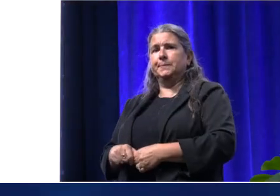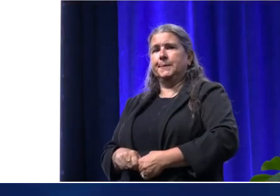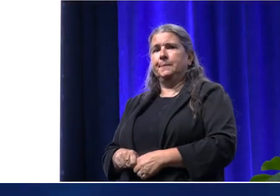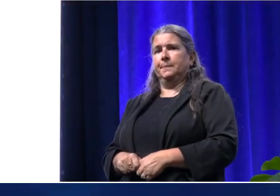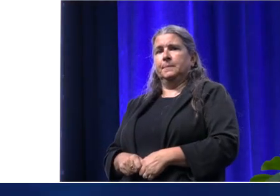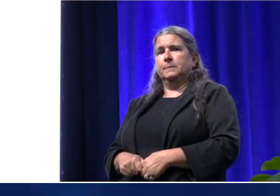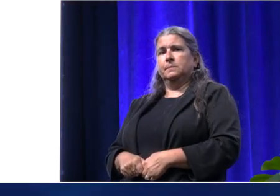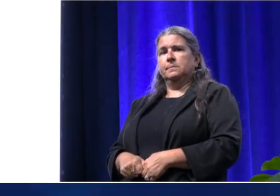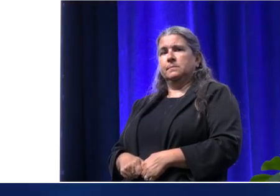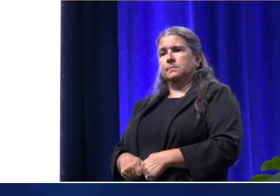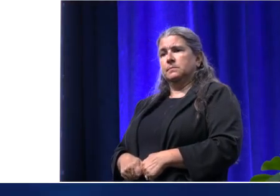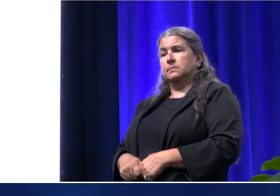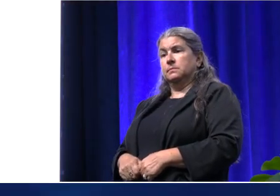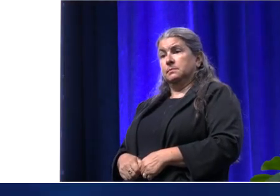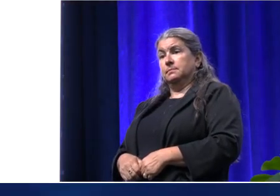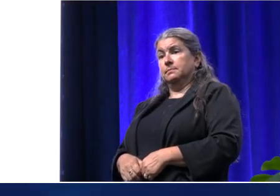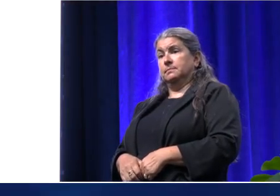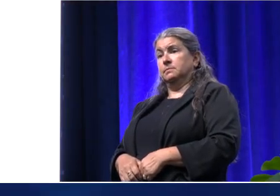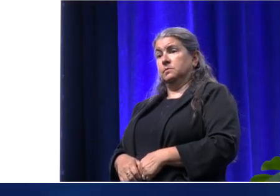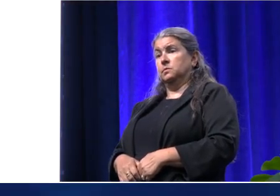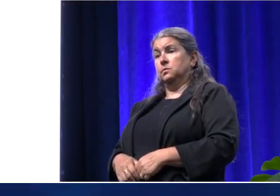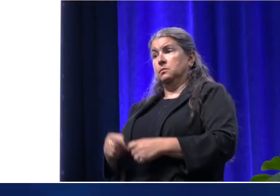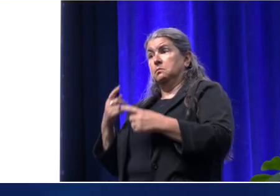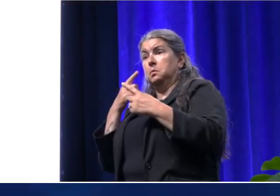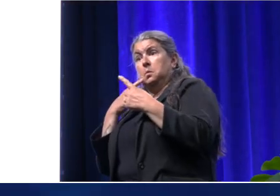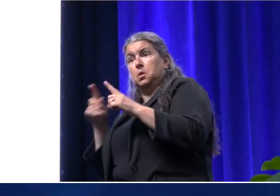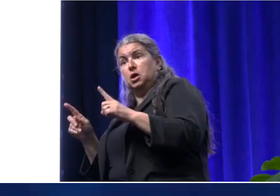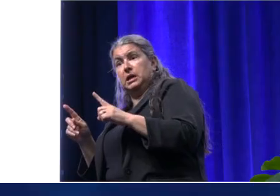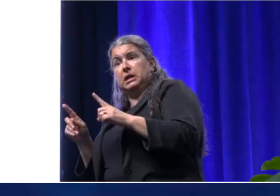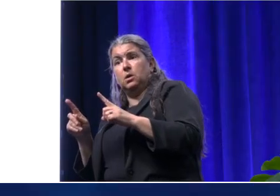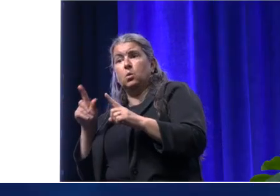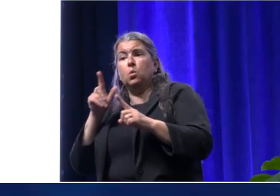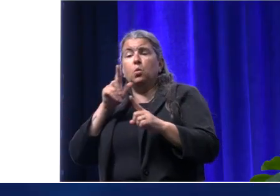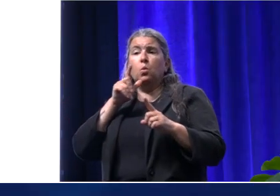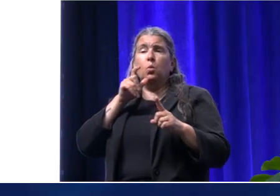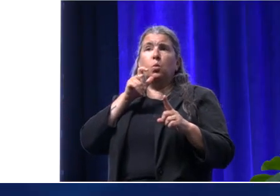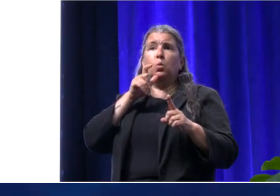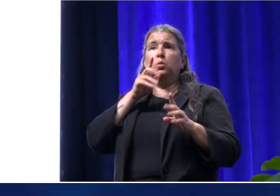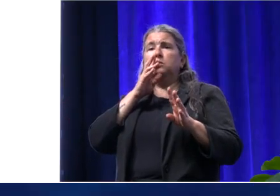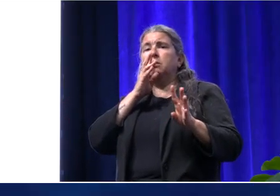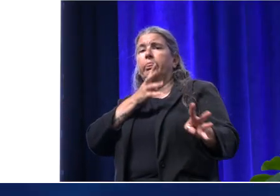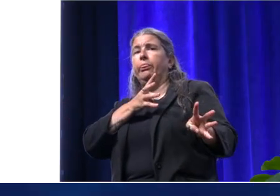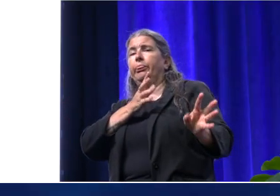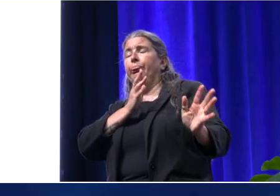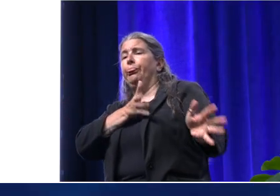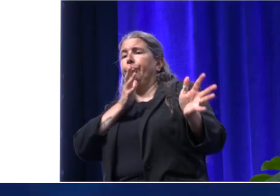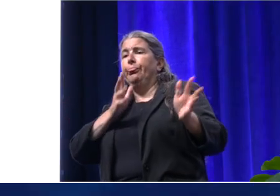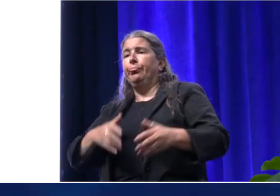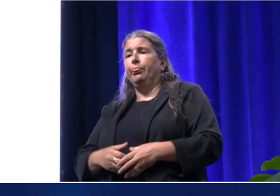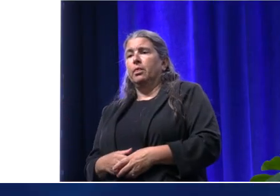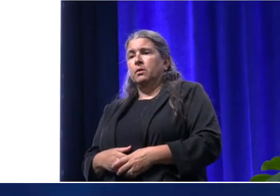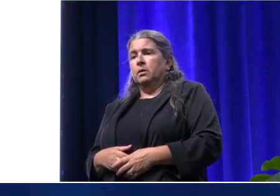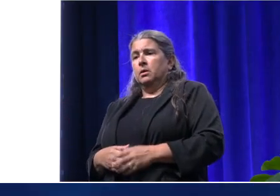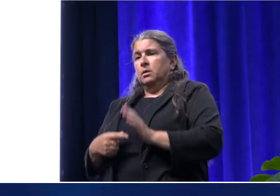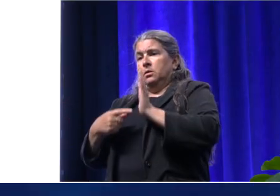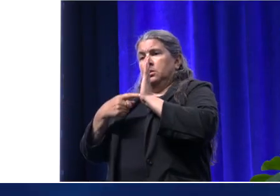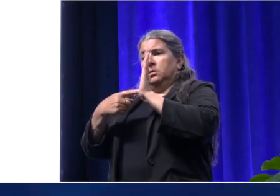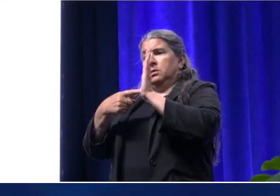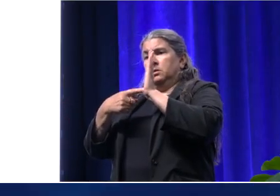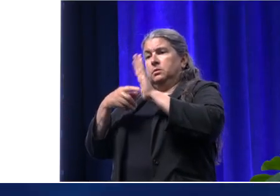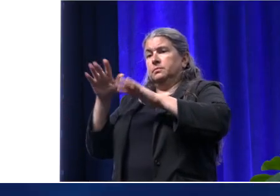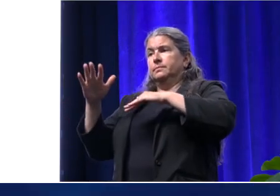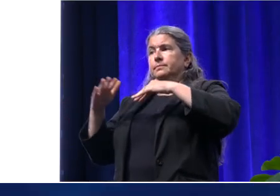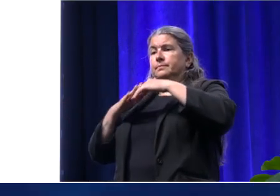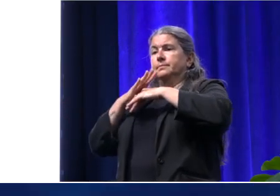So we've talked about what's working, who's left behind. We've had amazing representation from Indigenous communities. I